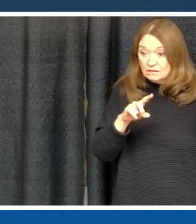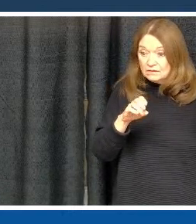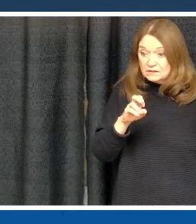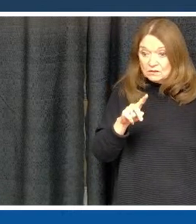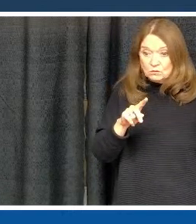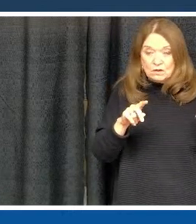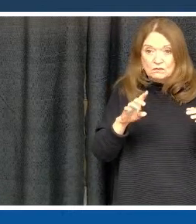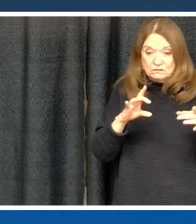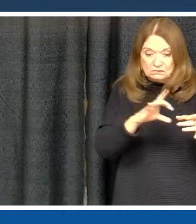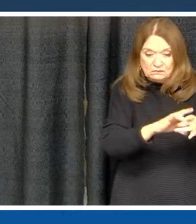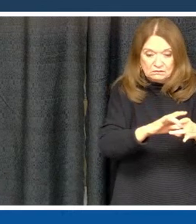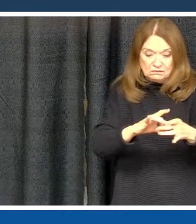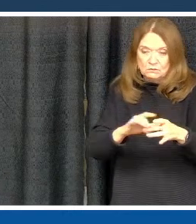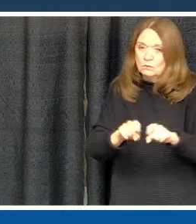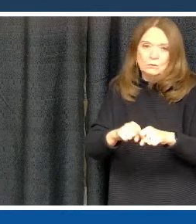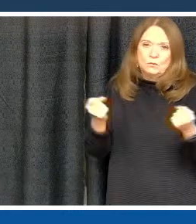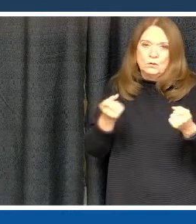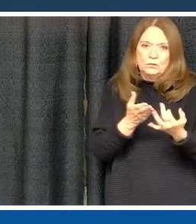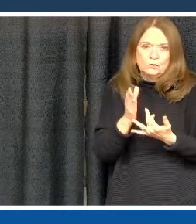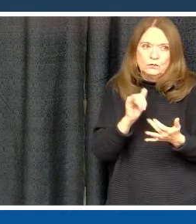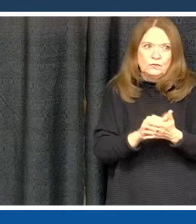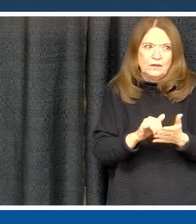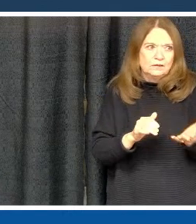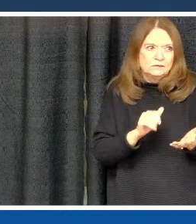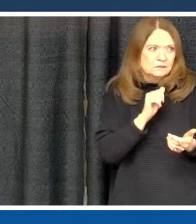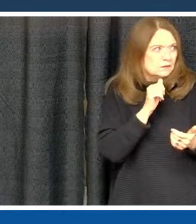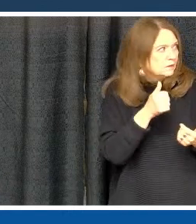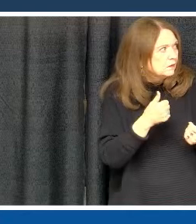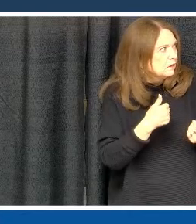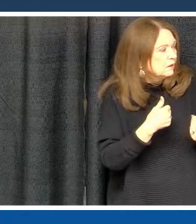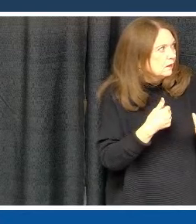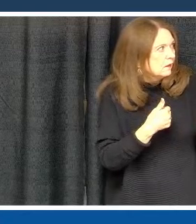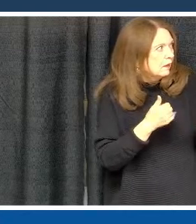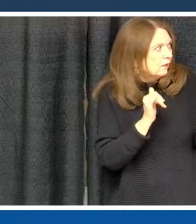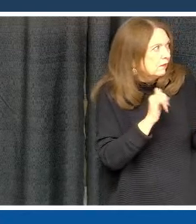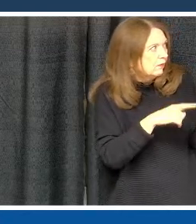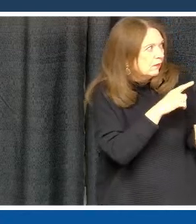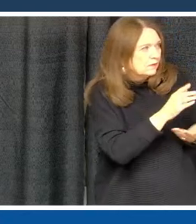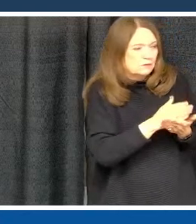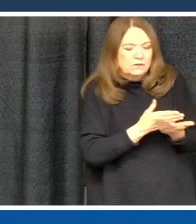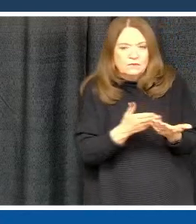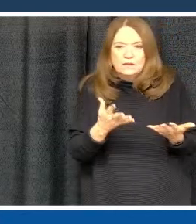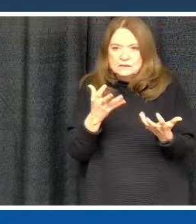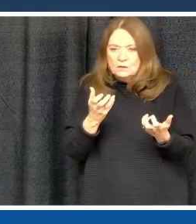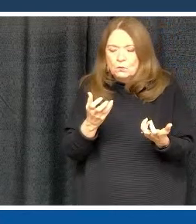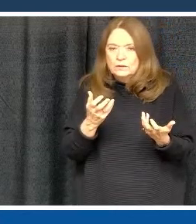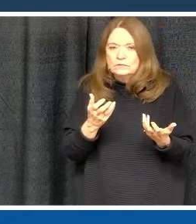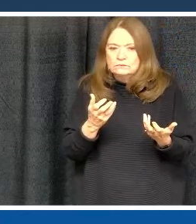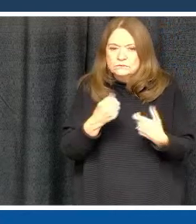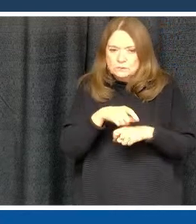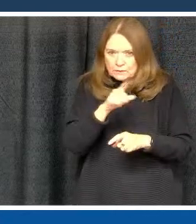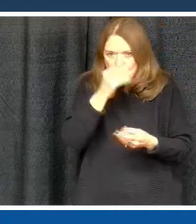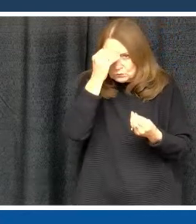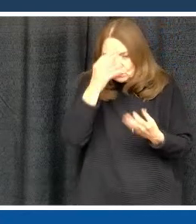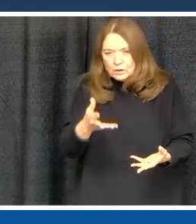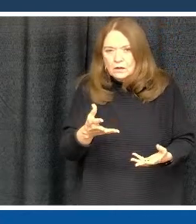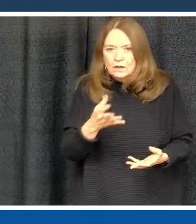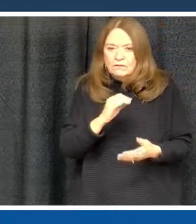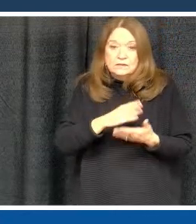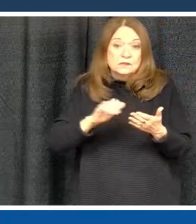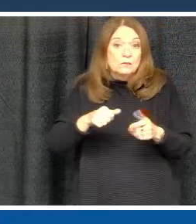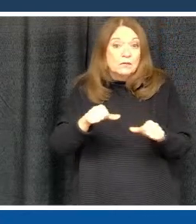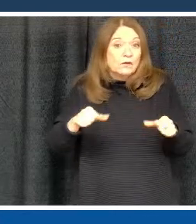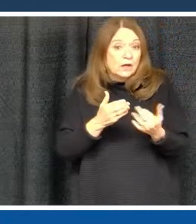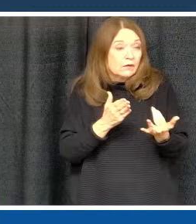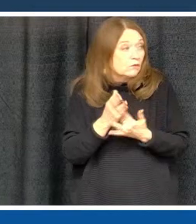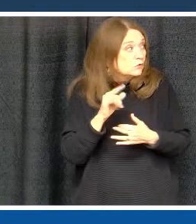through this neighborhood. And again, I don't have the greatest path ahead, but those are some of the things that I want to make you aware of. Some other areas through